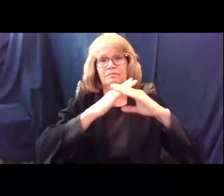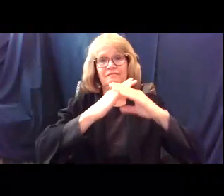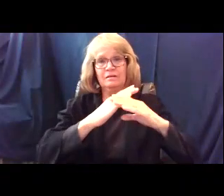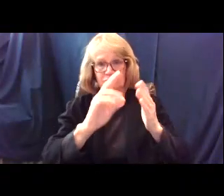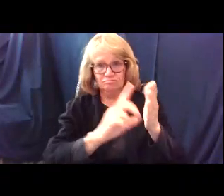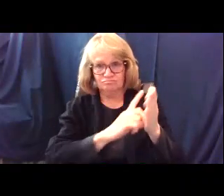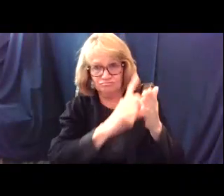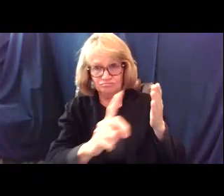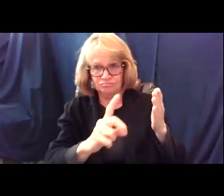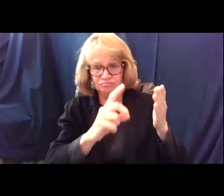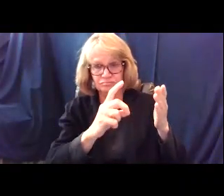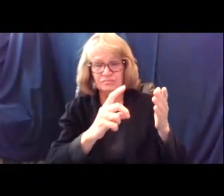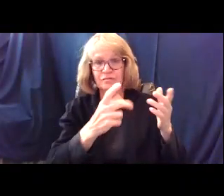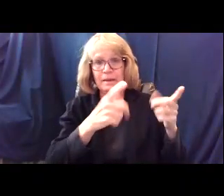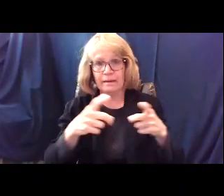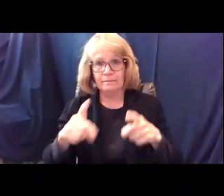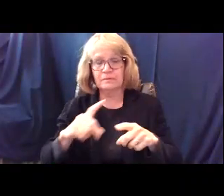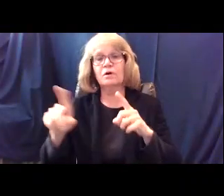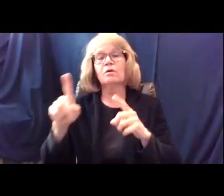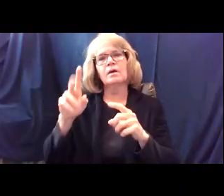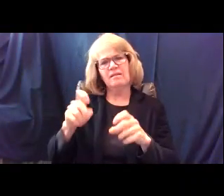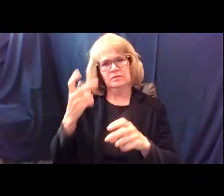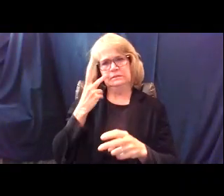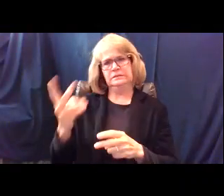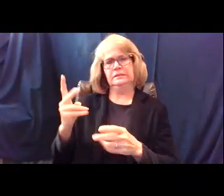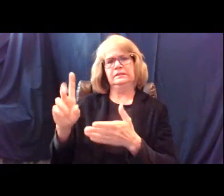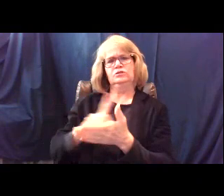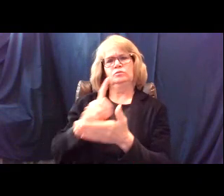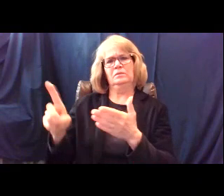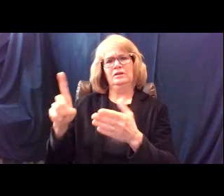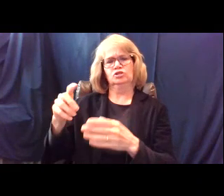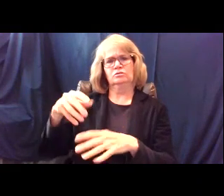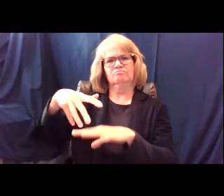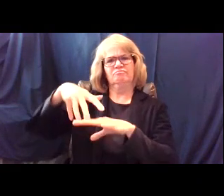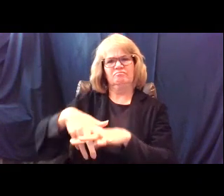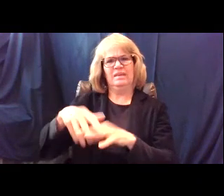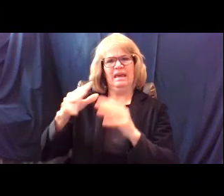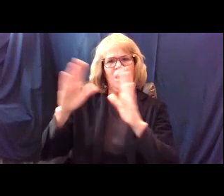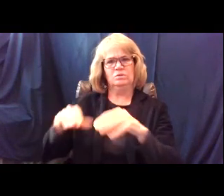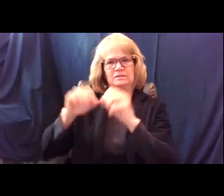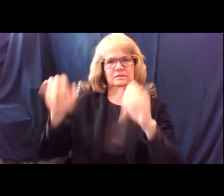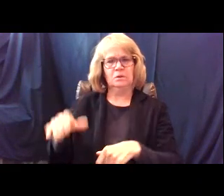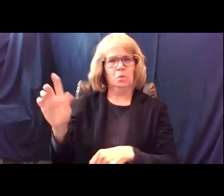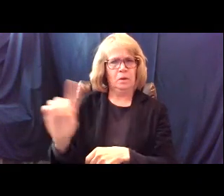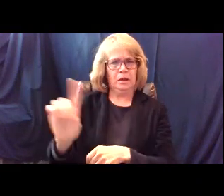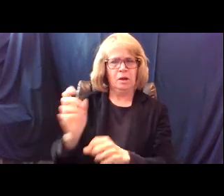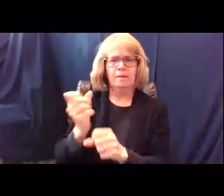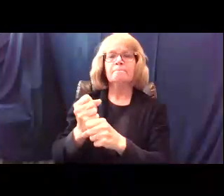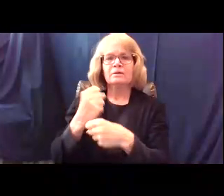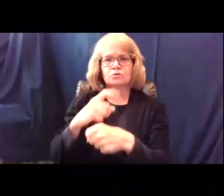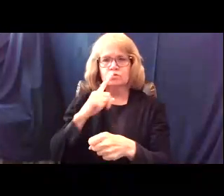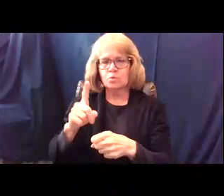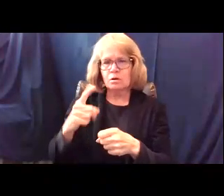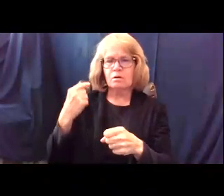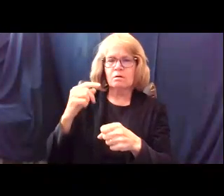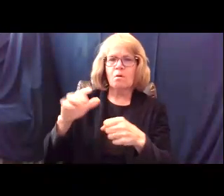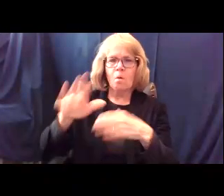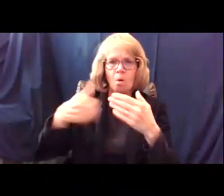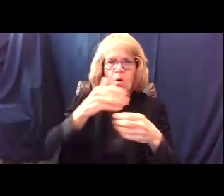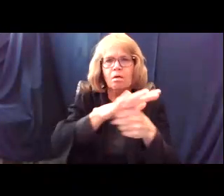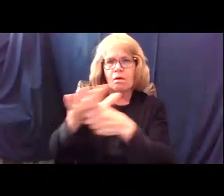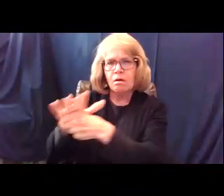need to look at where there's discrimination baked into our housing system and how we can work to make sure that all of our neighborhoods are areas of